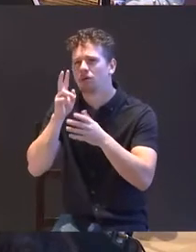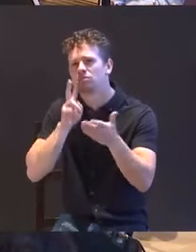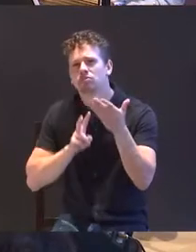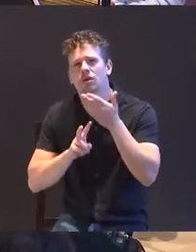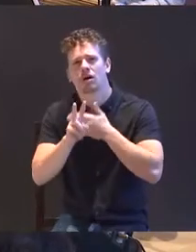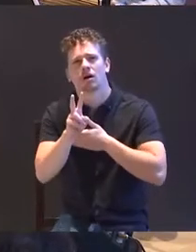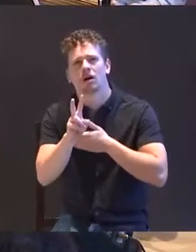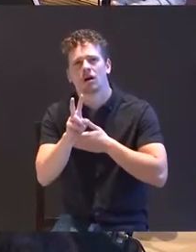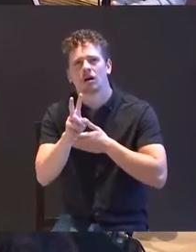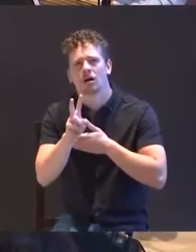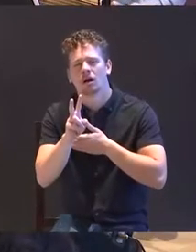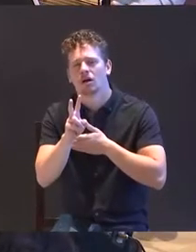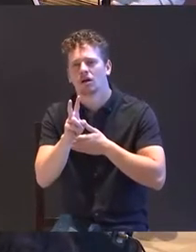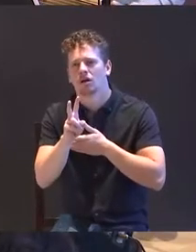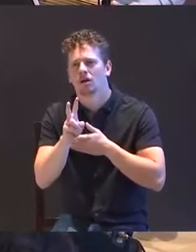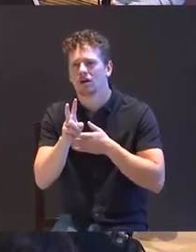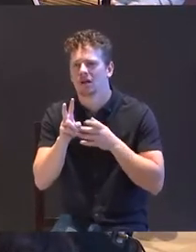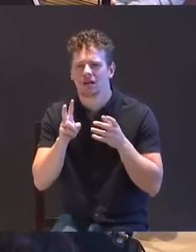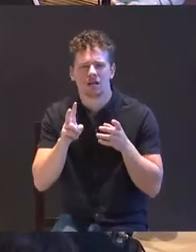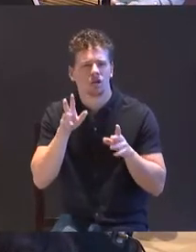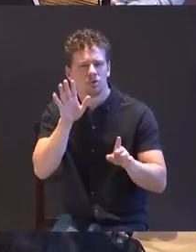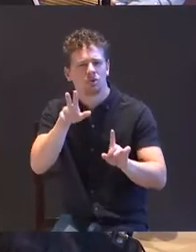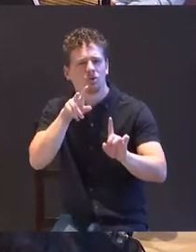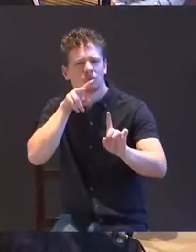A world that's full of endless